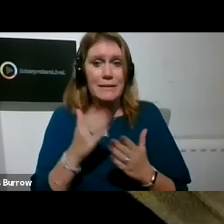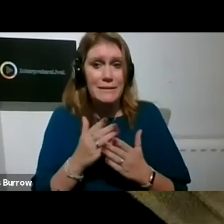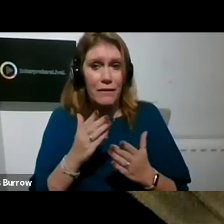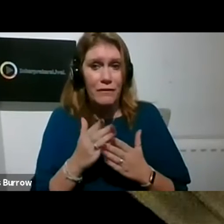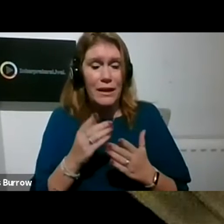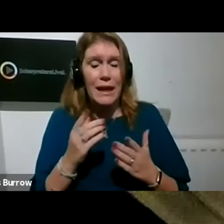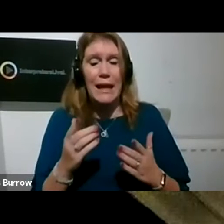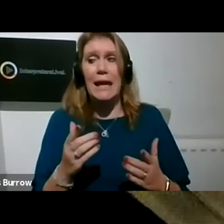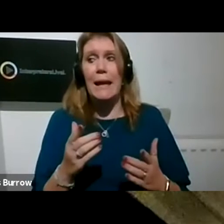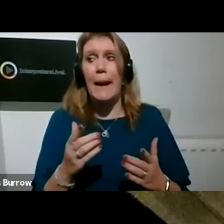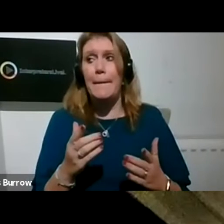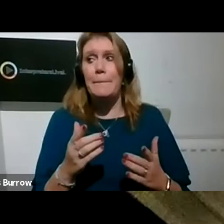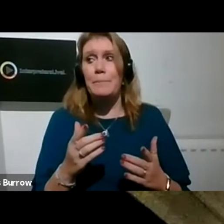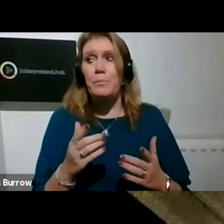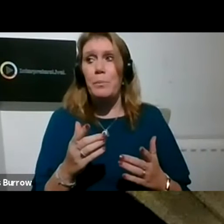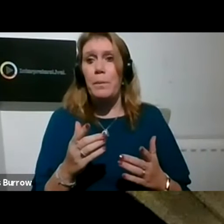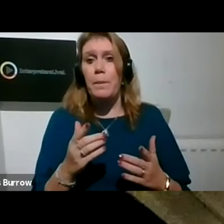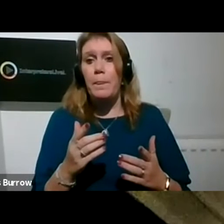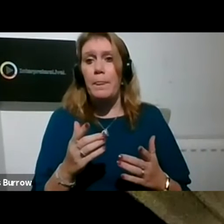of